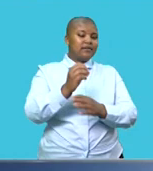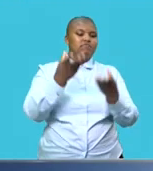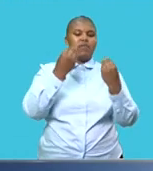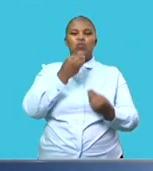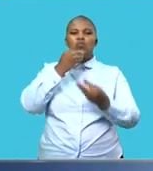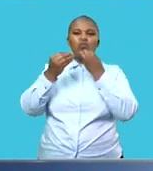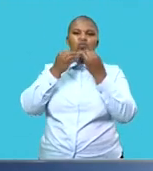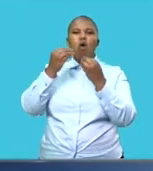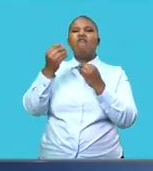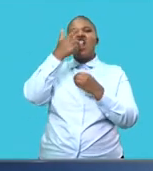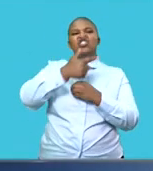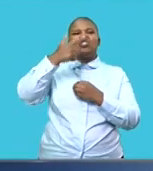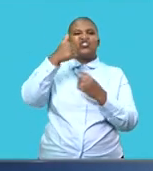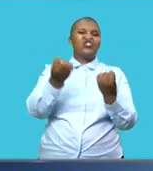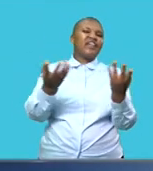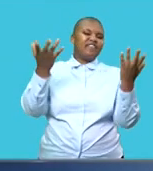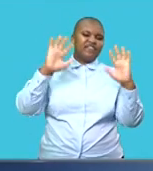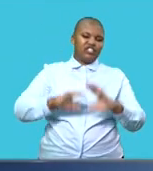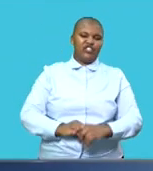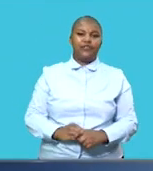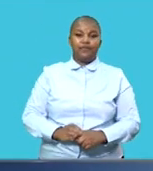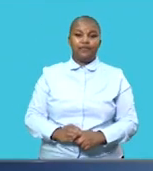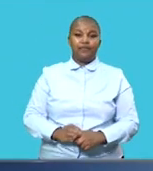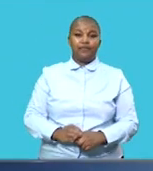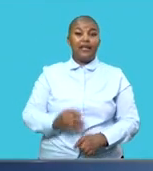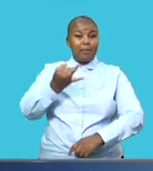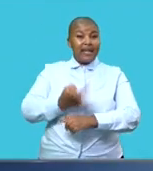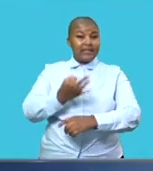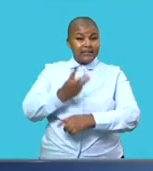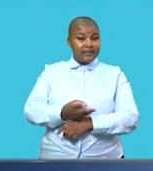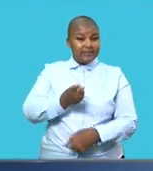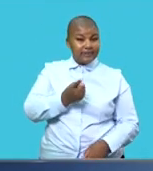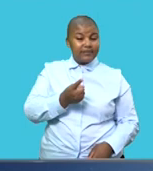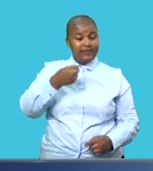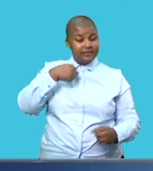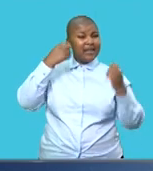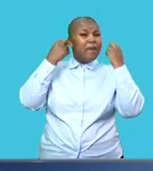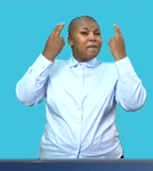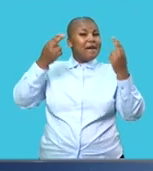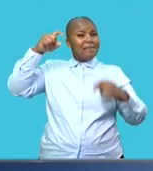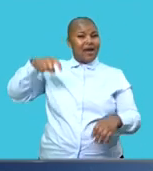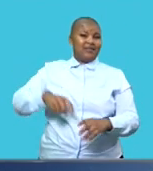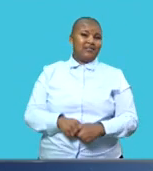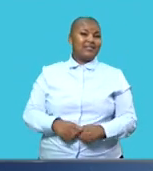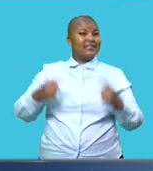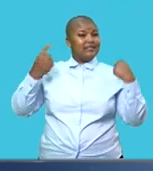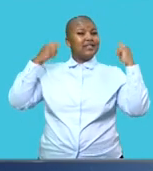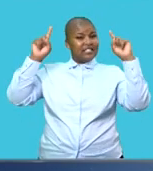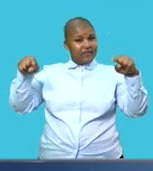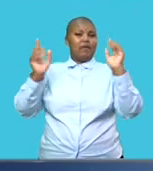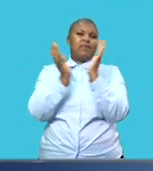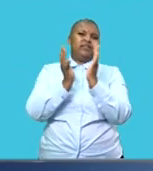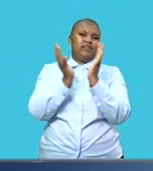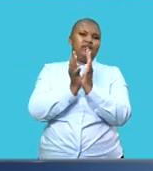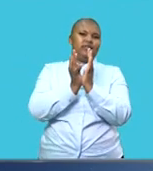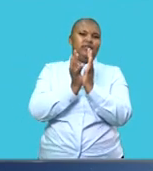tsa motsheare. Parents asisukumeni asimeni ngezinyawo sifike kuma meetings